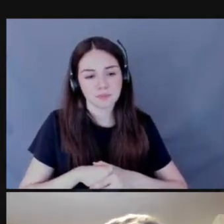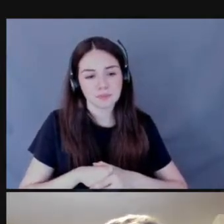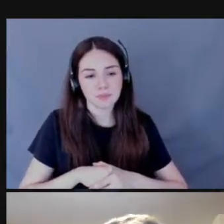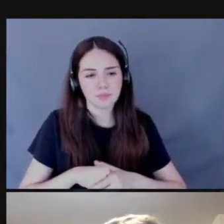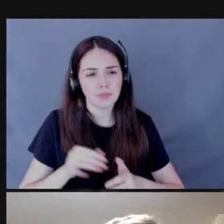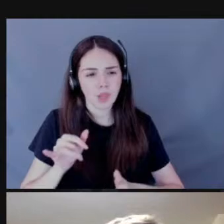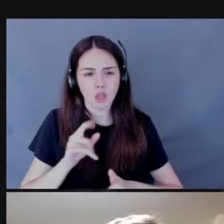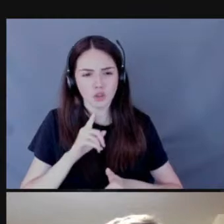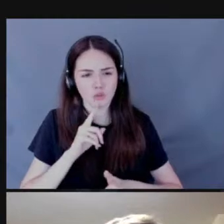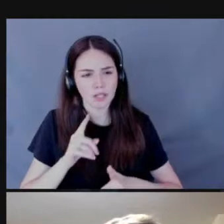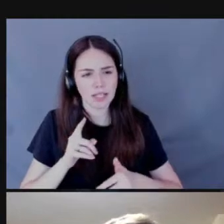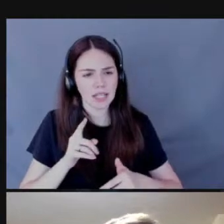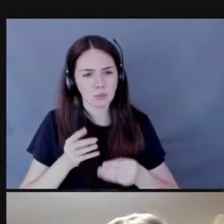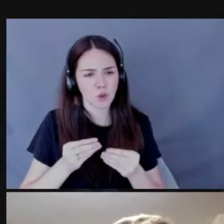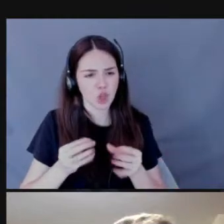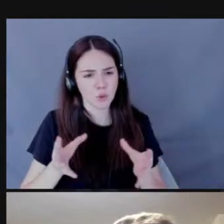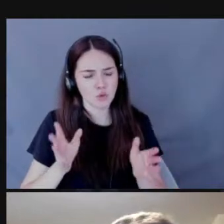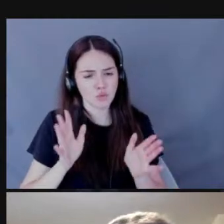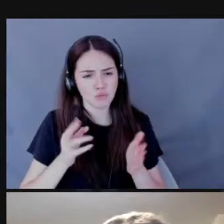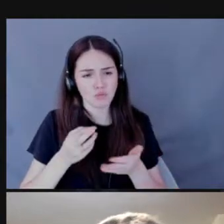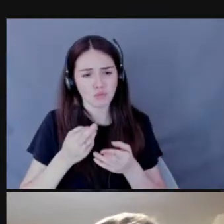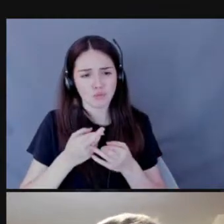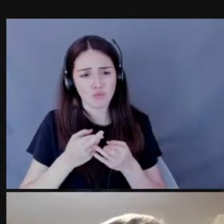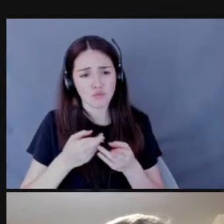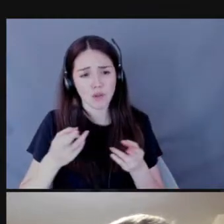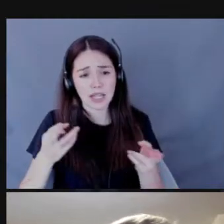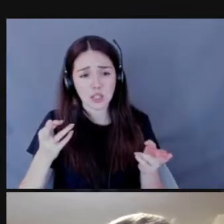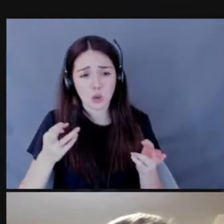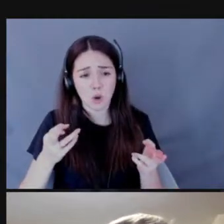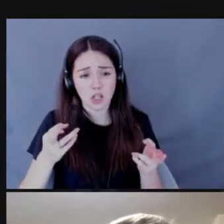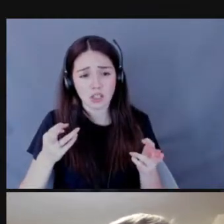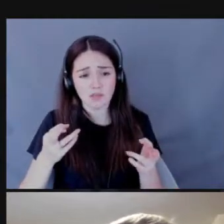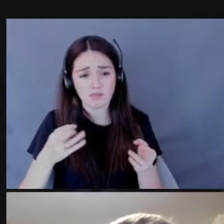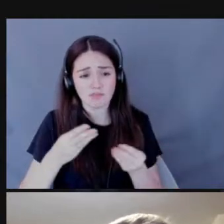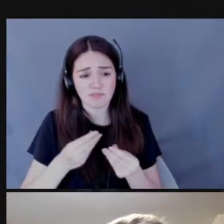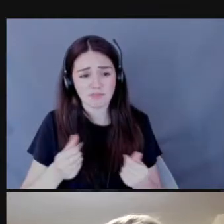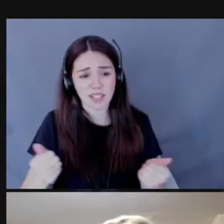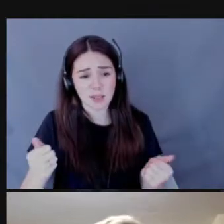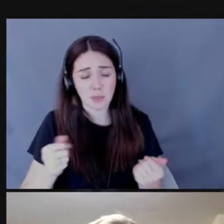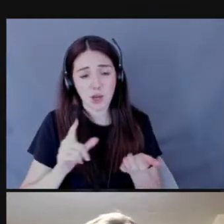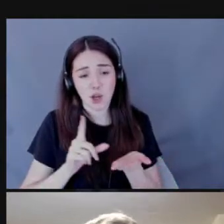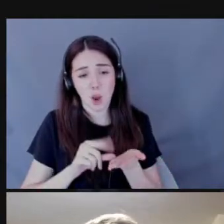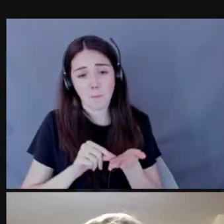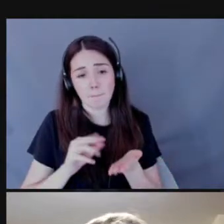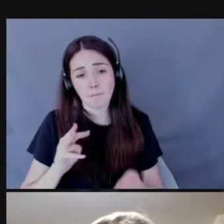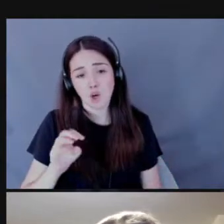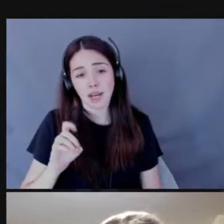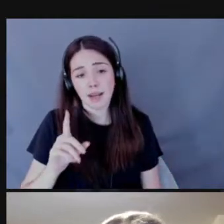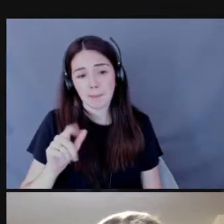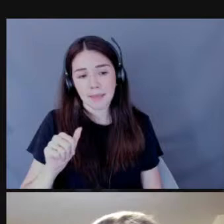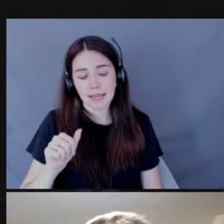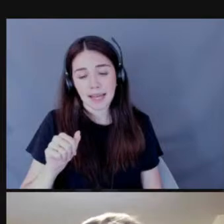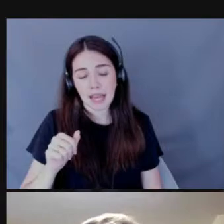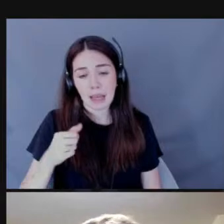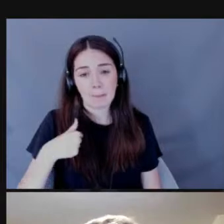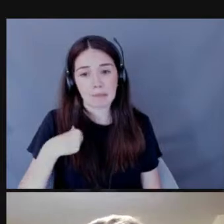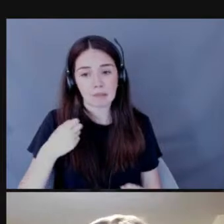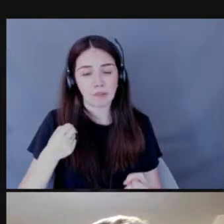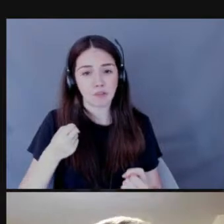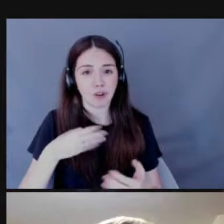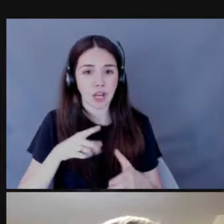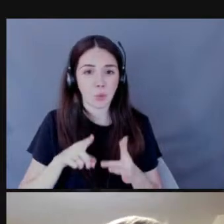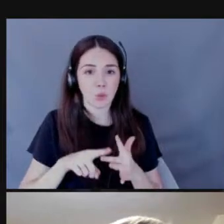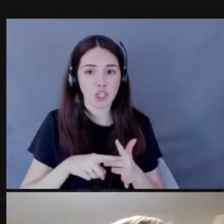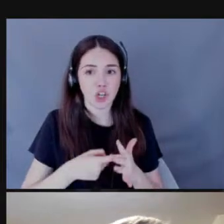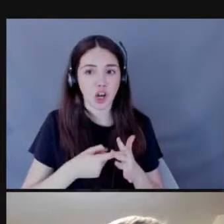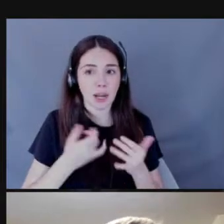real resource with the gradual disappearance of print media. I fear we're entering some kind of a modern dark